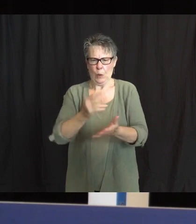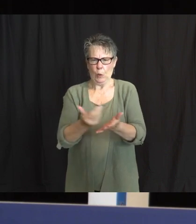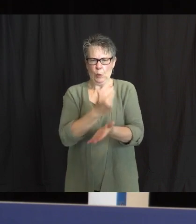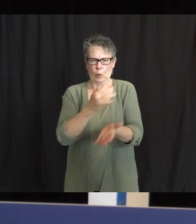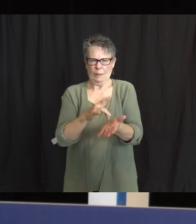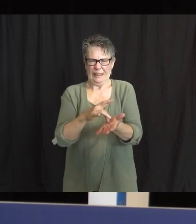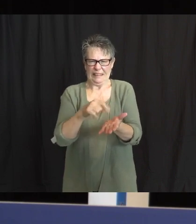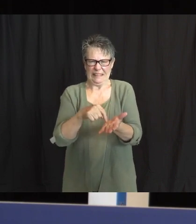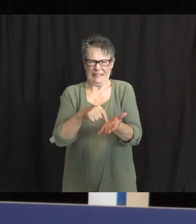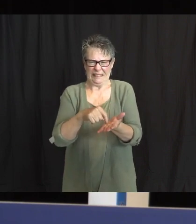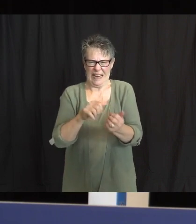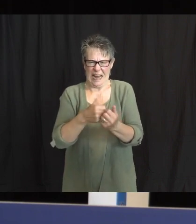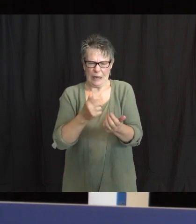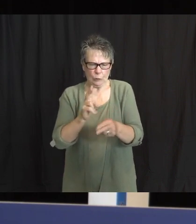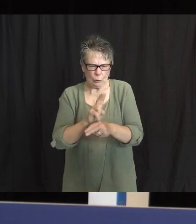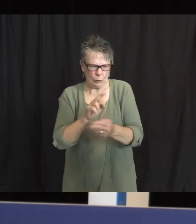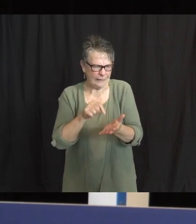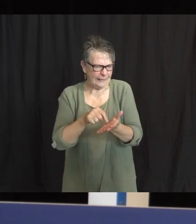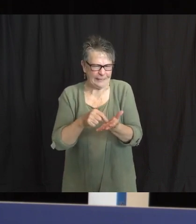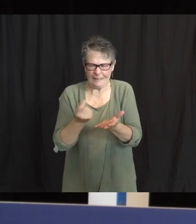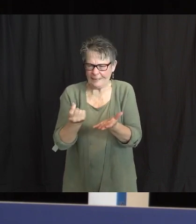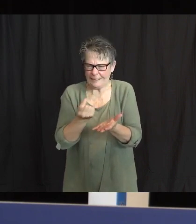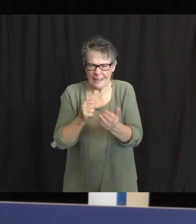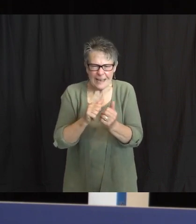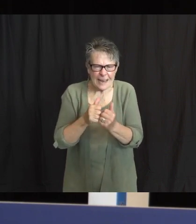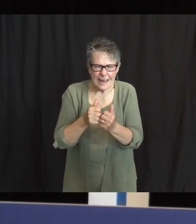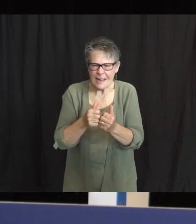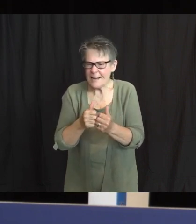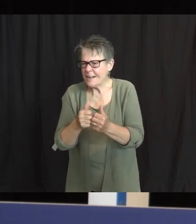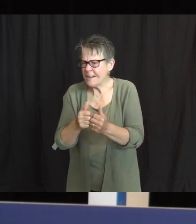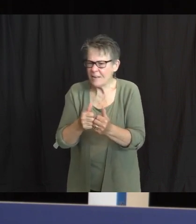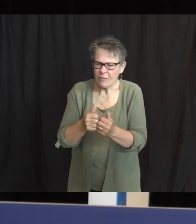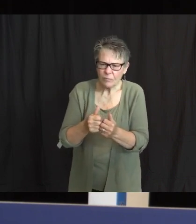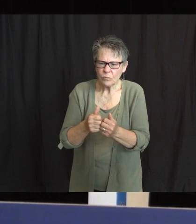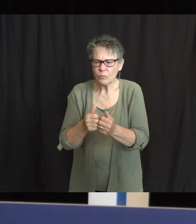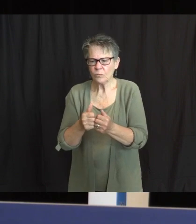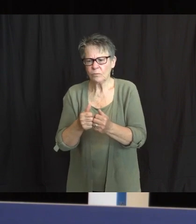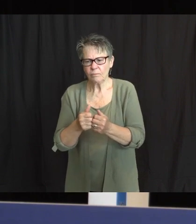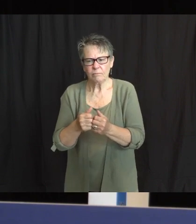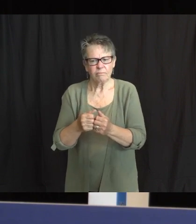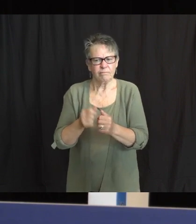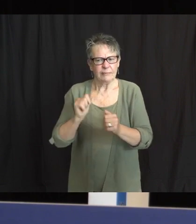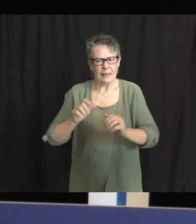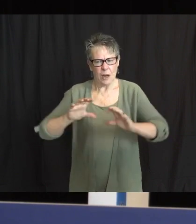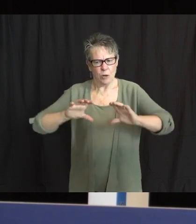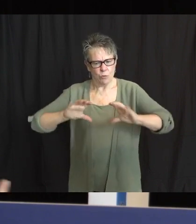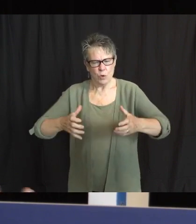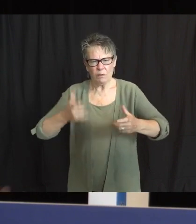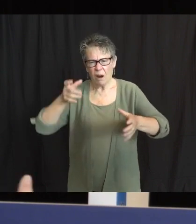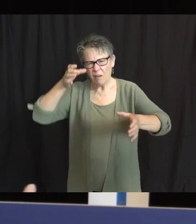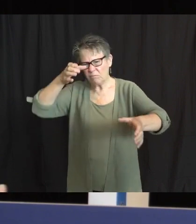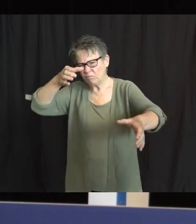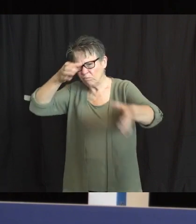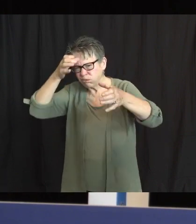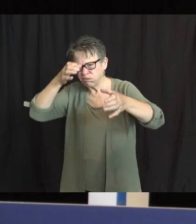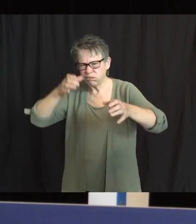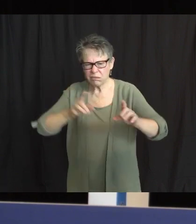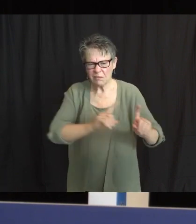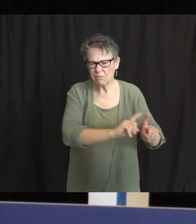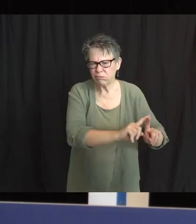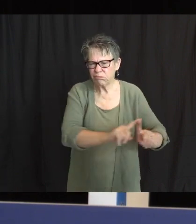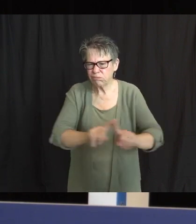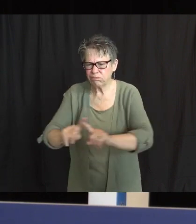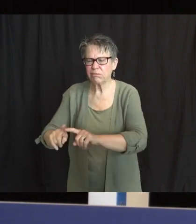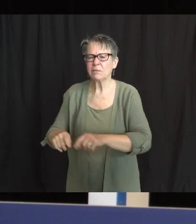professionally, demographically, and geographically diverse membership of the RAC included pediatricians, critical care specialists,